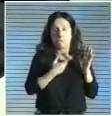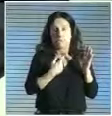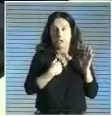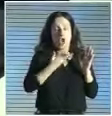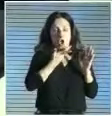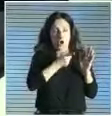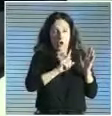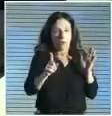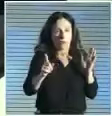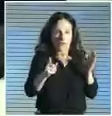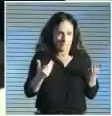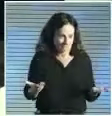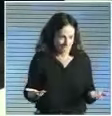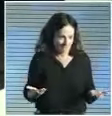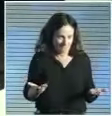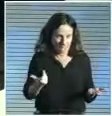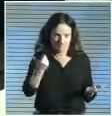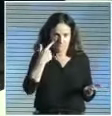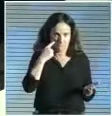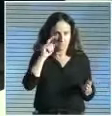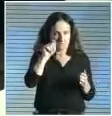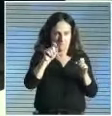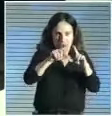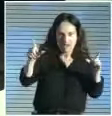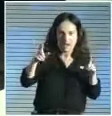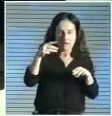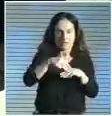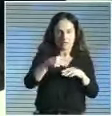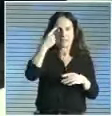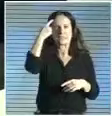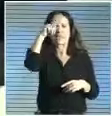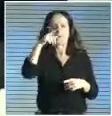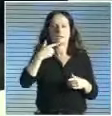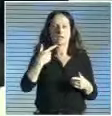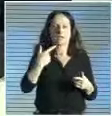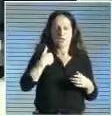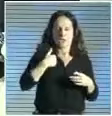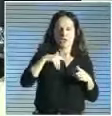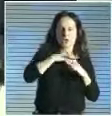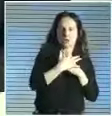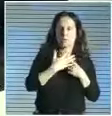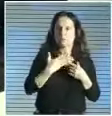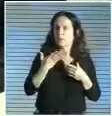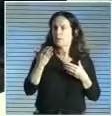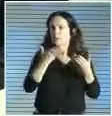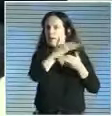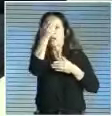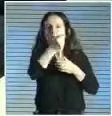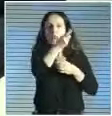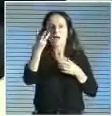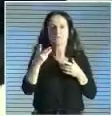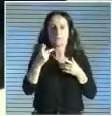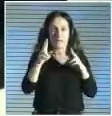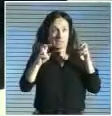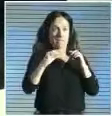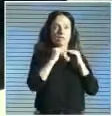are aligned or not with the sustainability. And this is something that we are test driving now with, I have to say